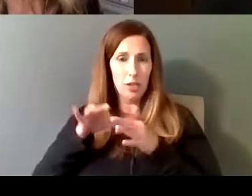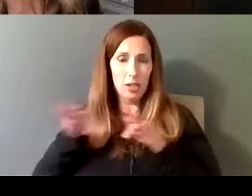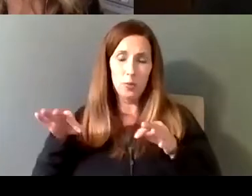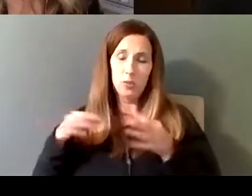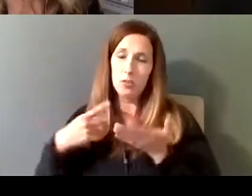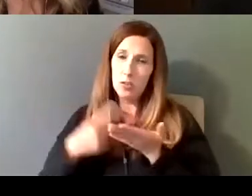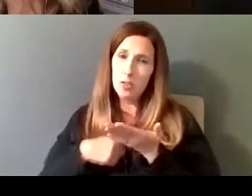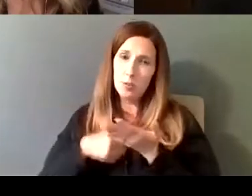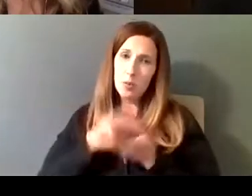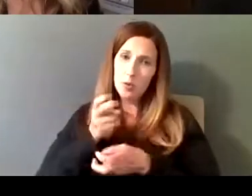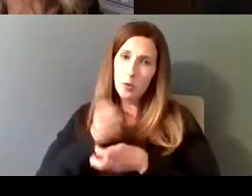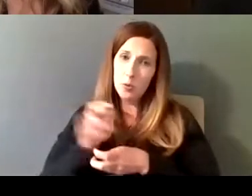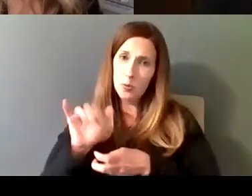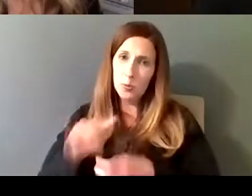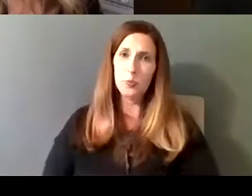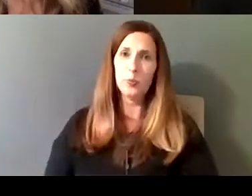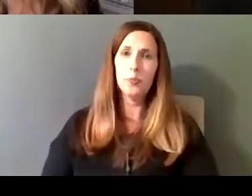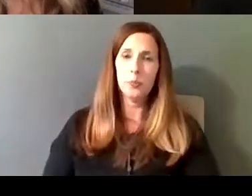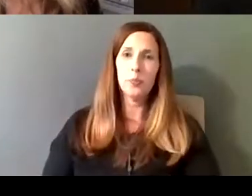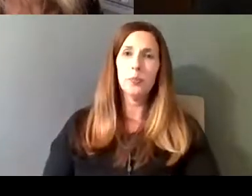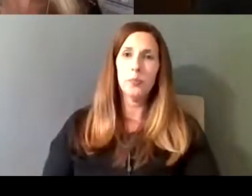sometimes be difficult as well.